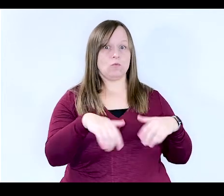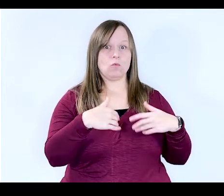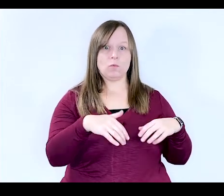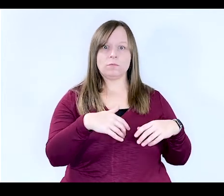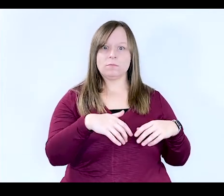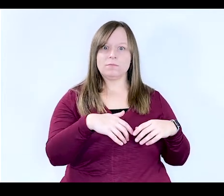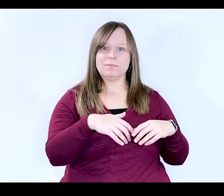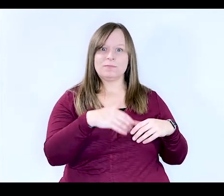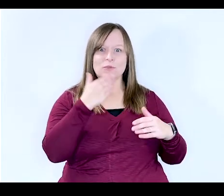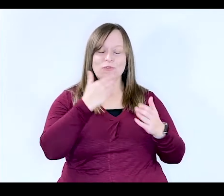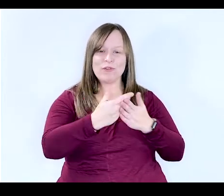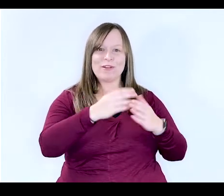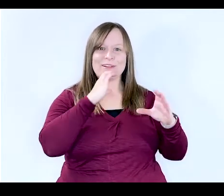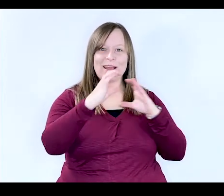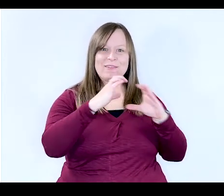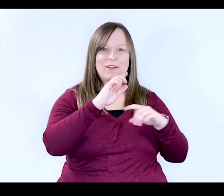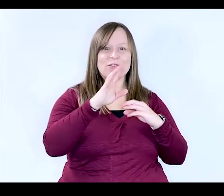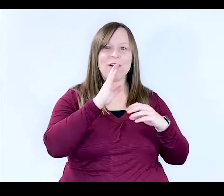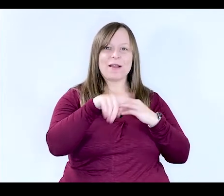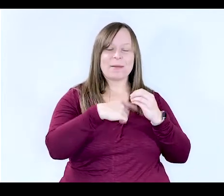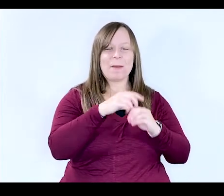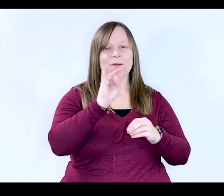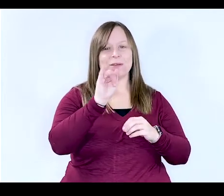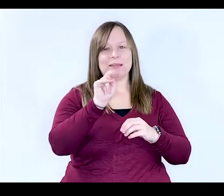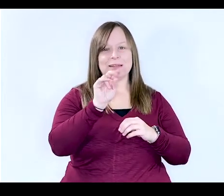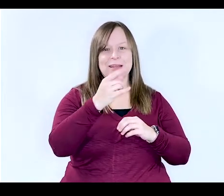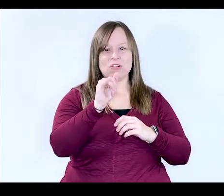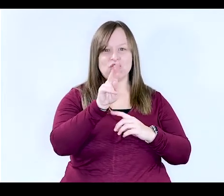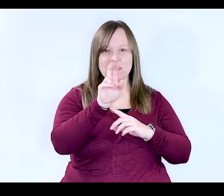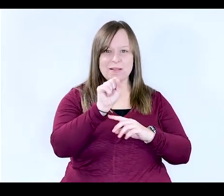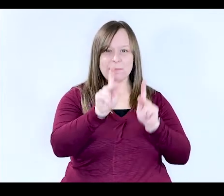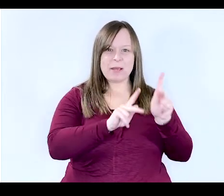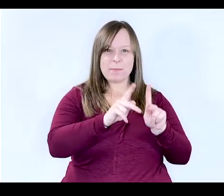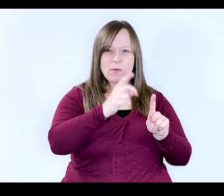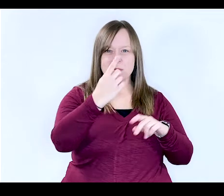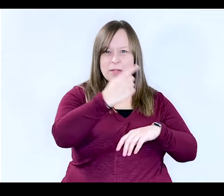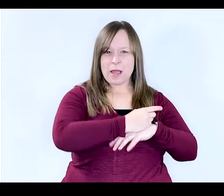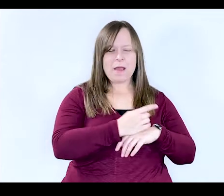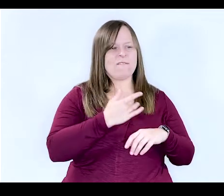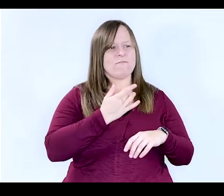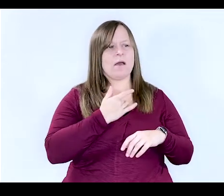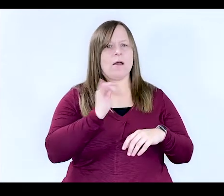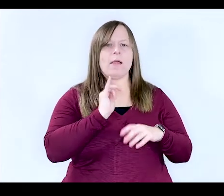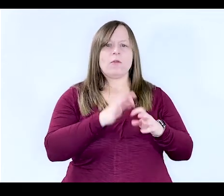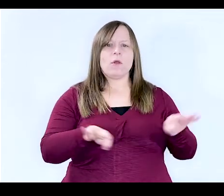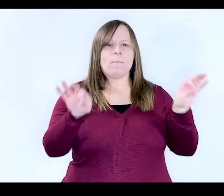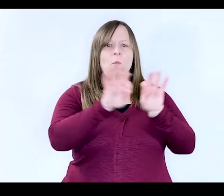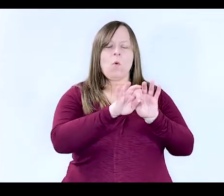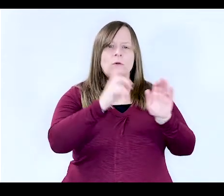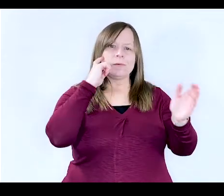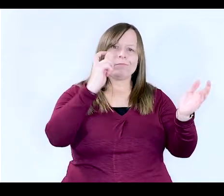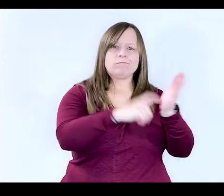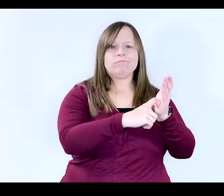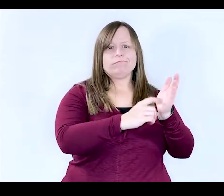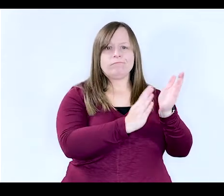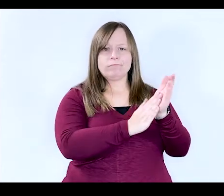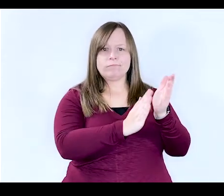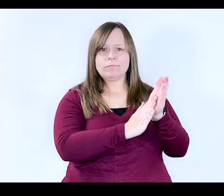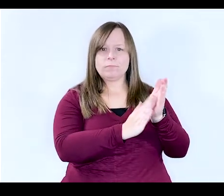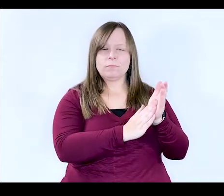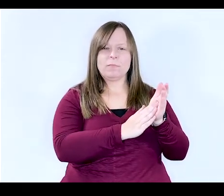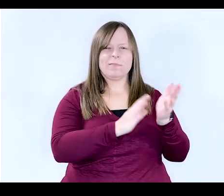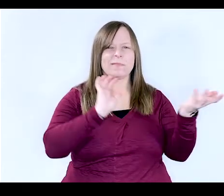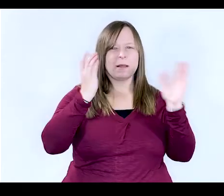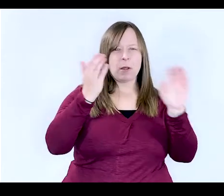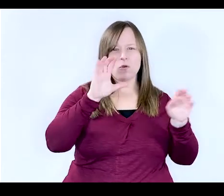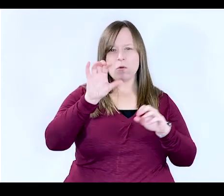robust conversation talking about Indigenous Peoples Day, why DRNY felt it was important to highlight Indigenous Peoples